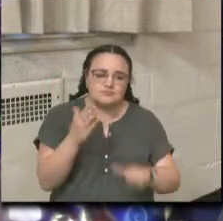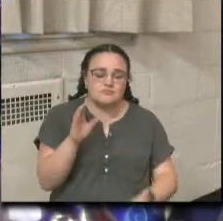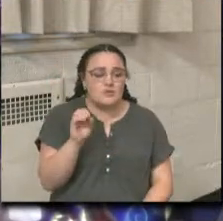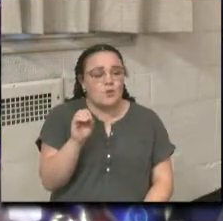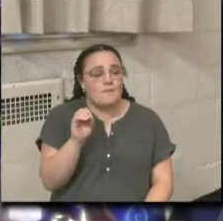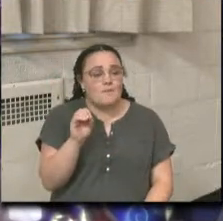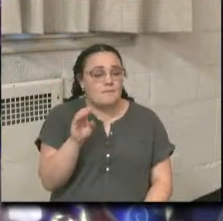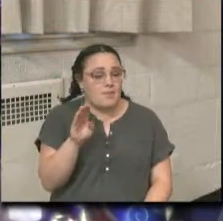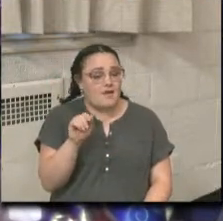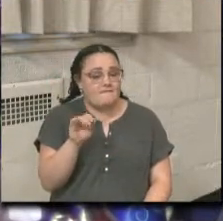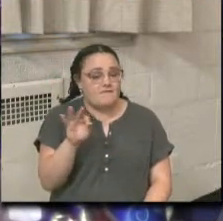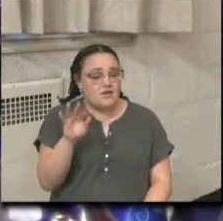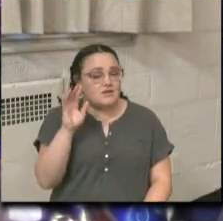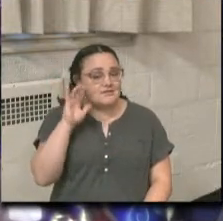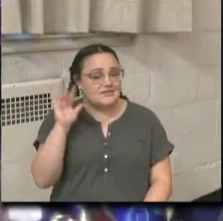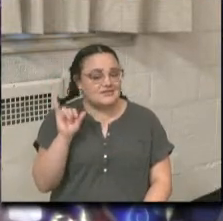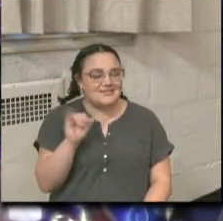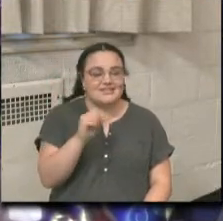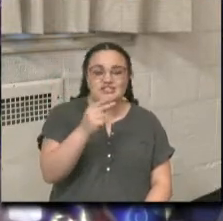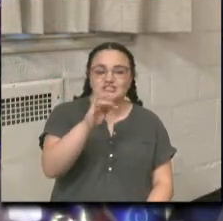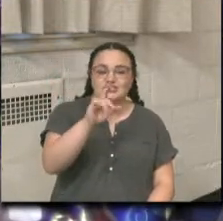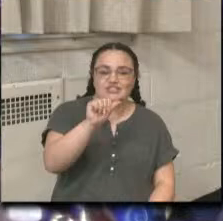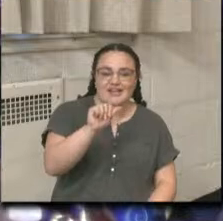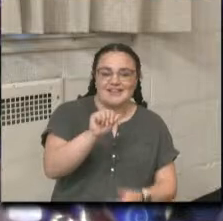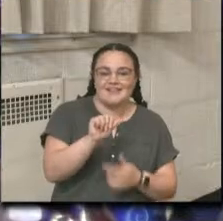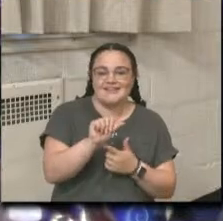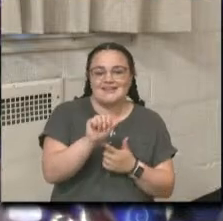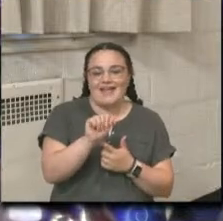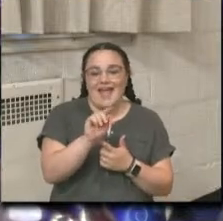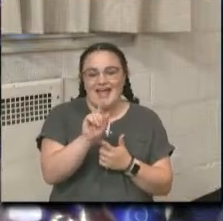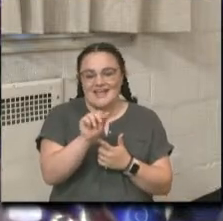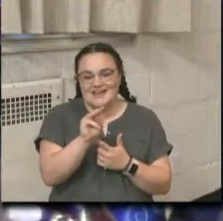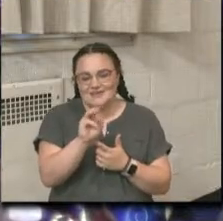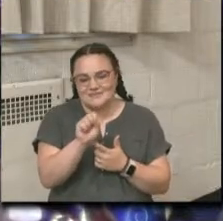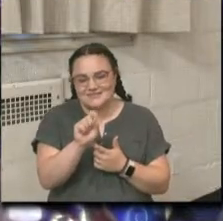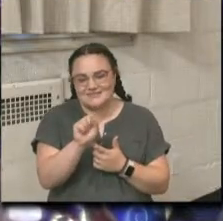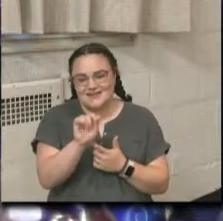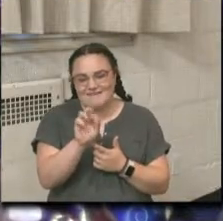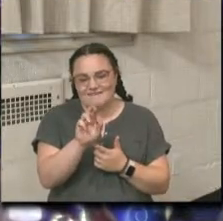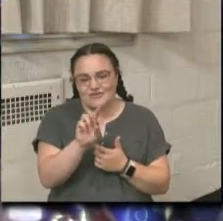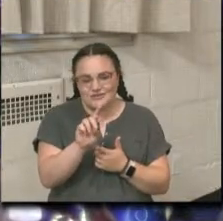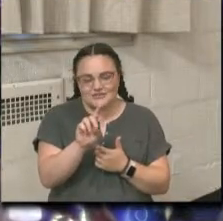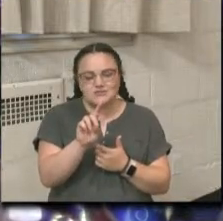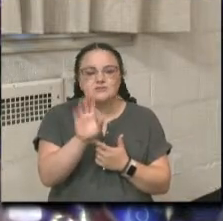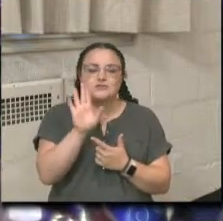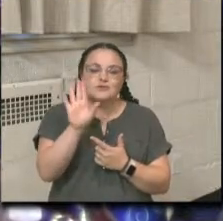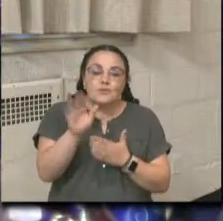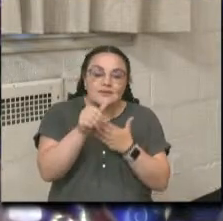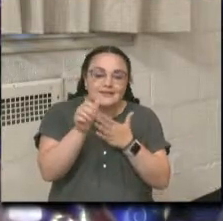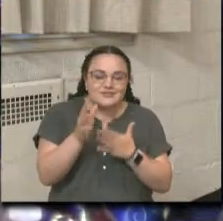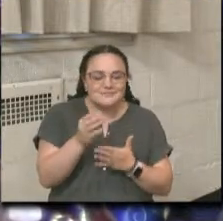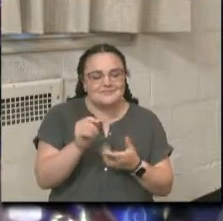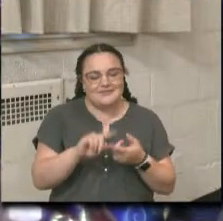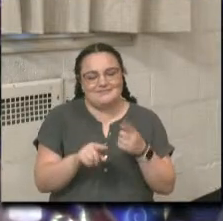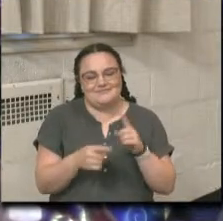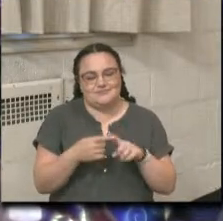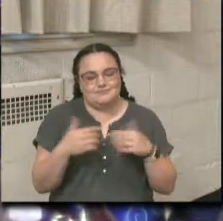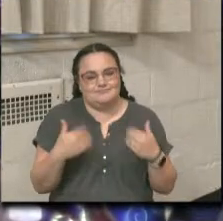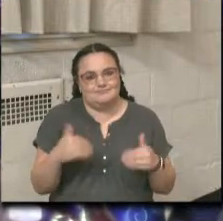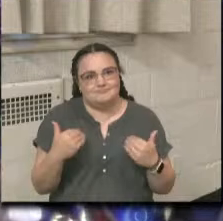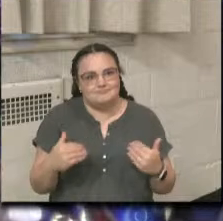Chair, Shayla Adams Stafford, your leadership and friendship has been